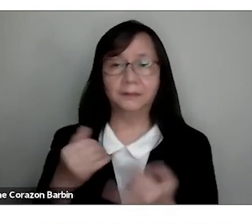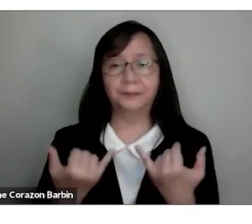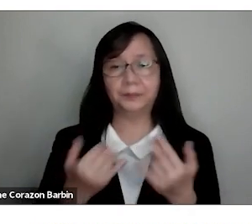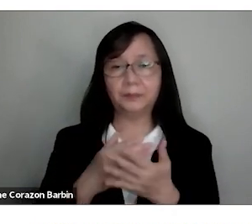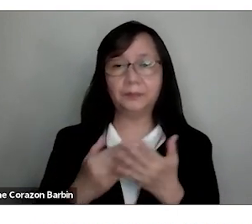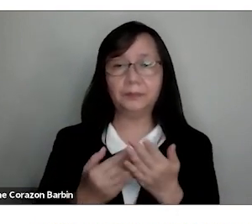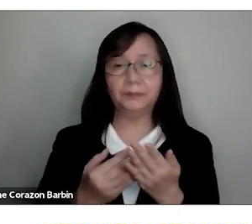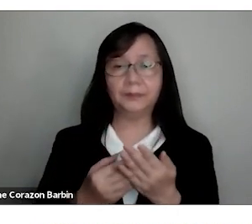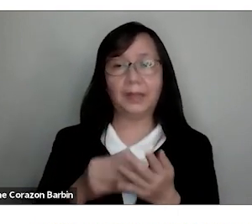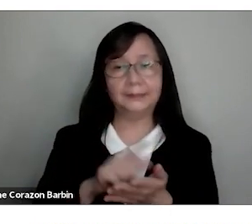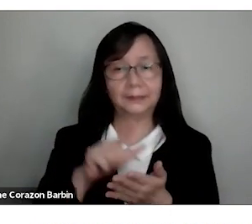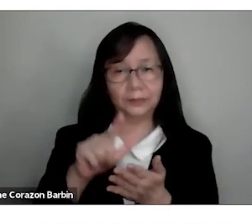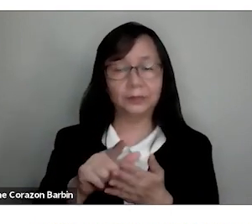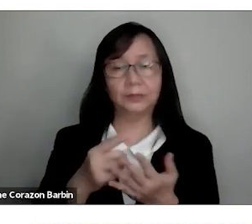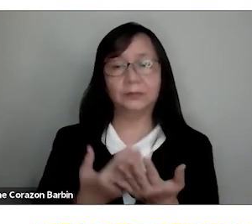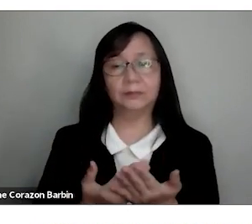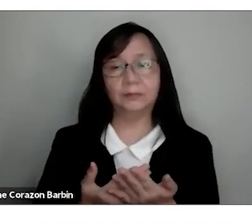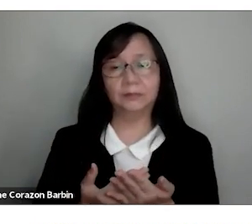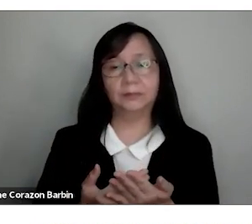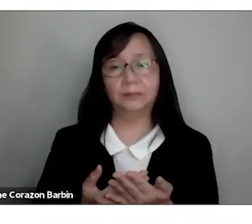and lessons